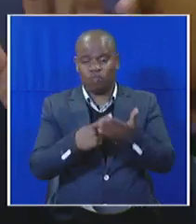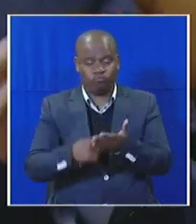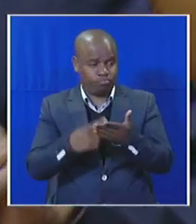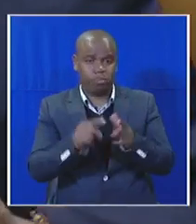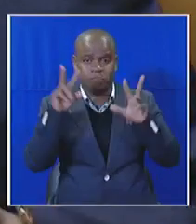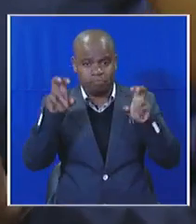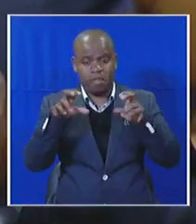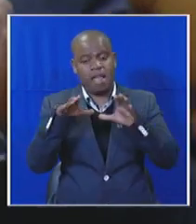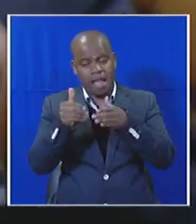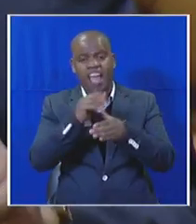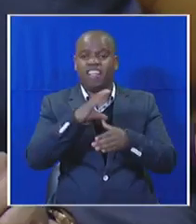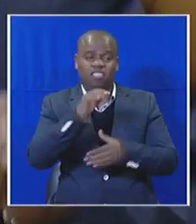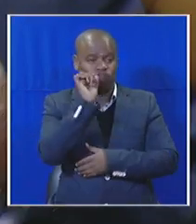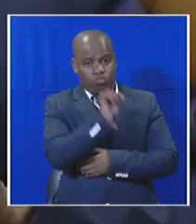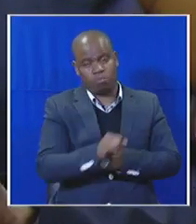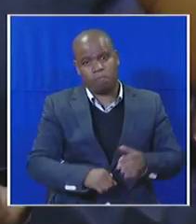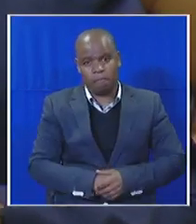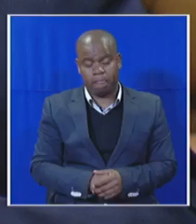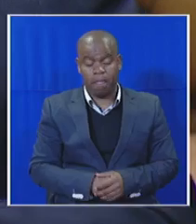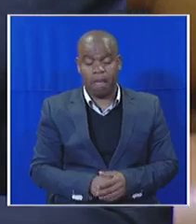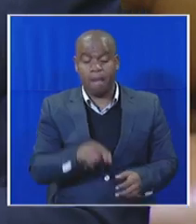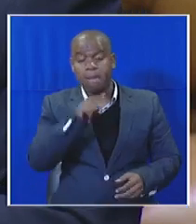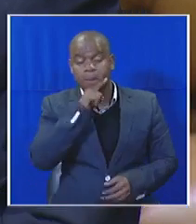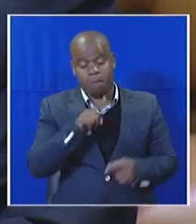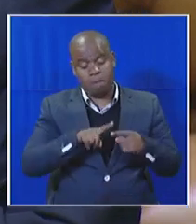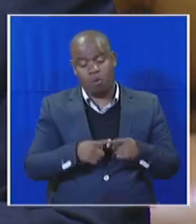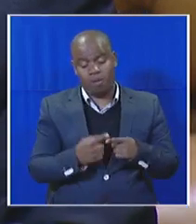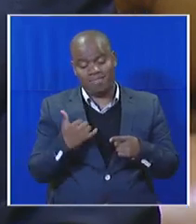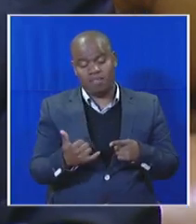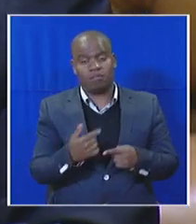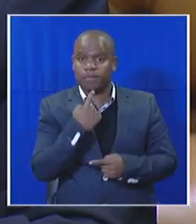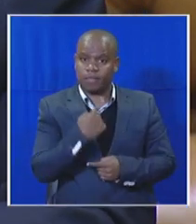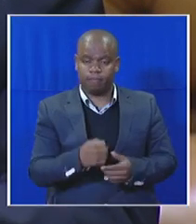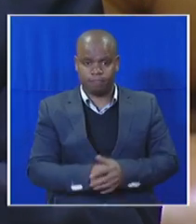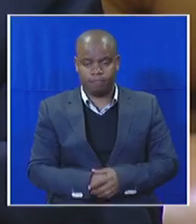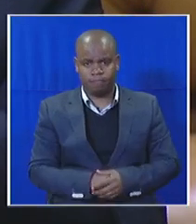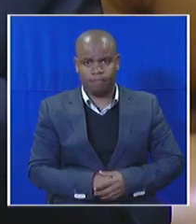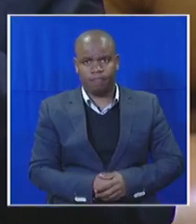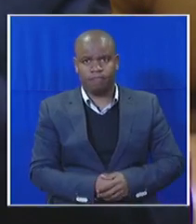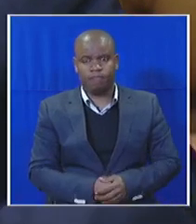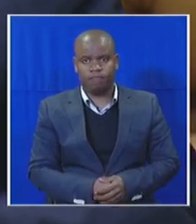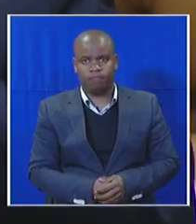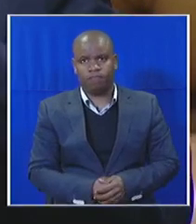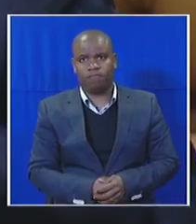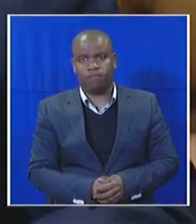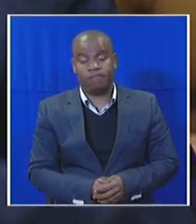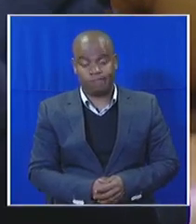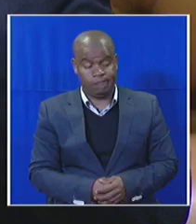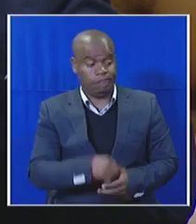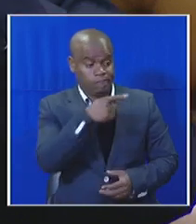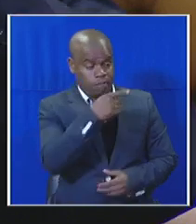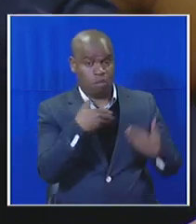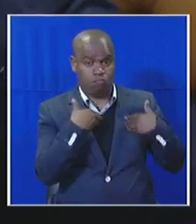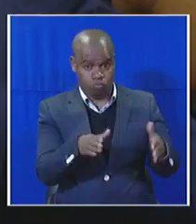problem. The point we are making, we're saying the ANC started to